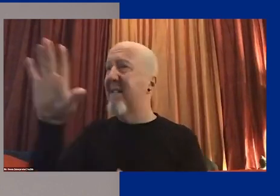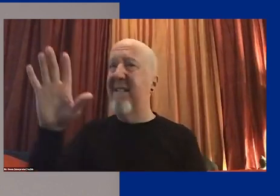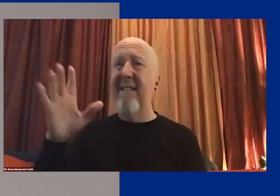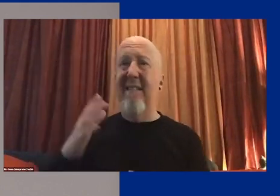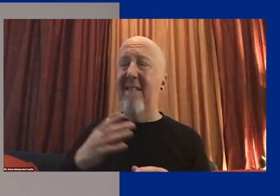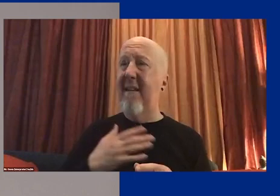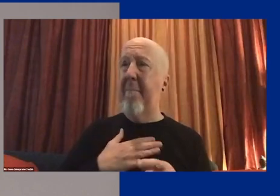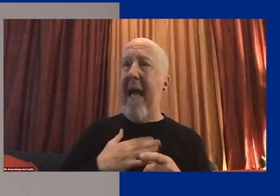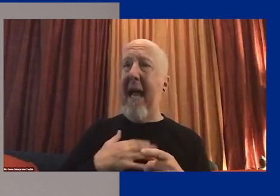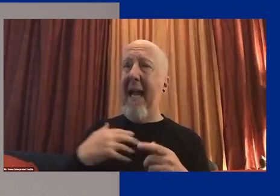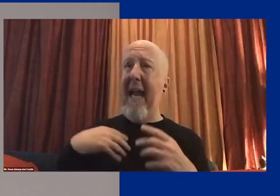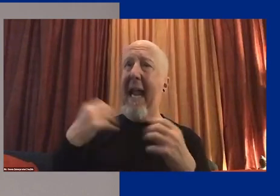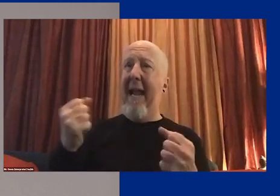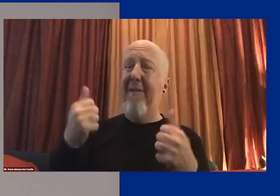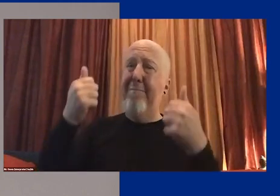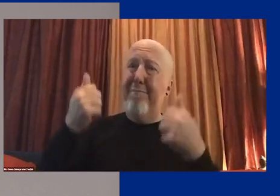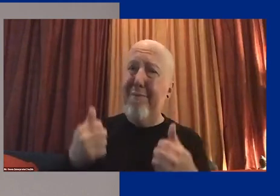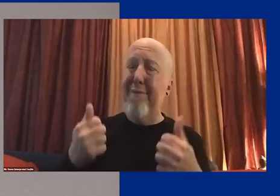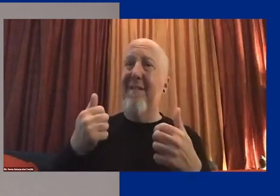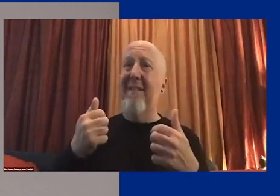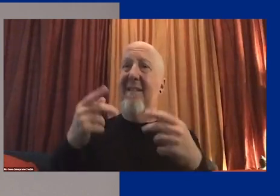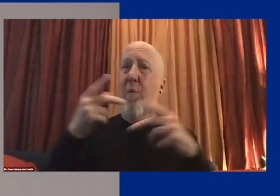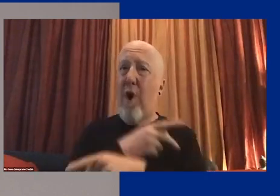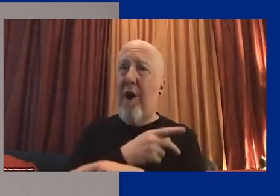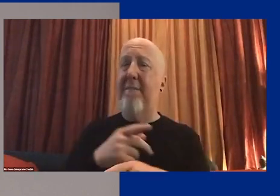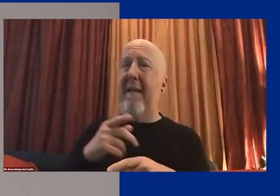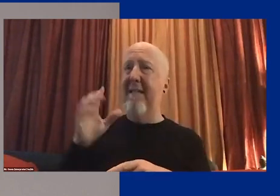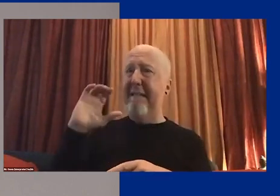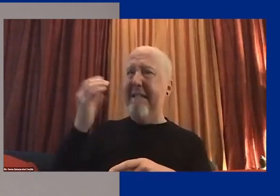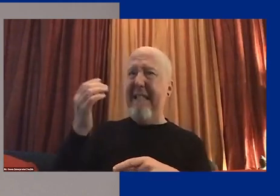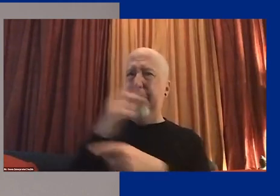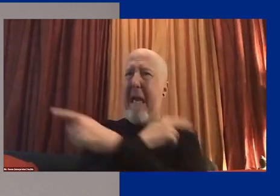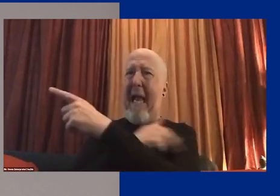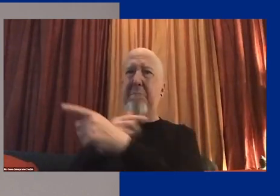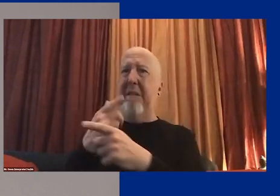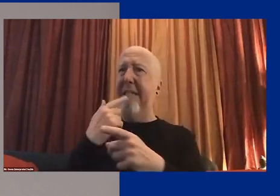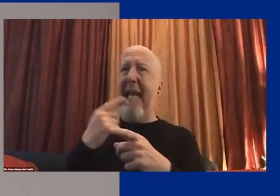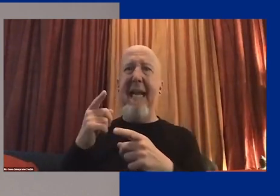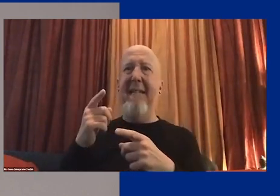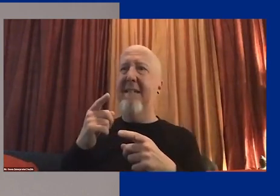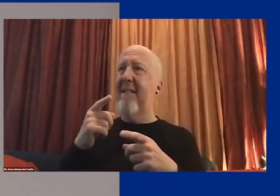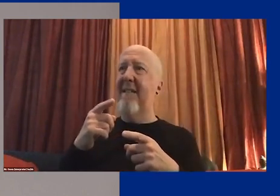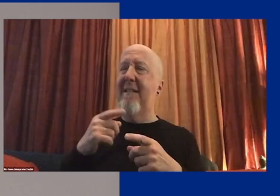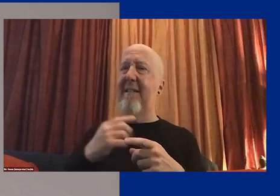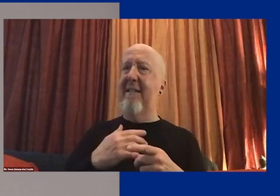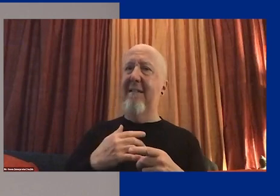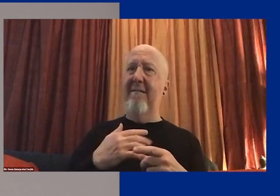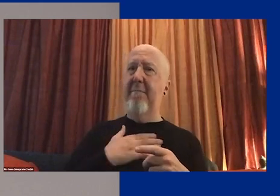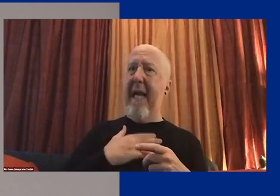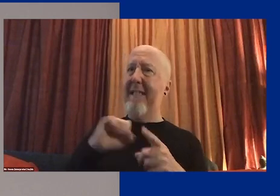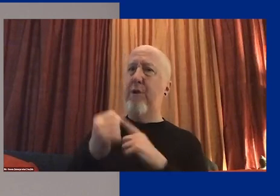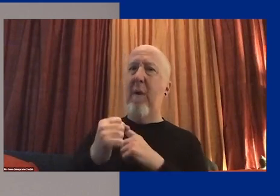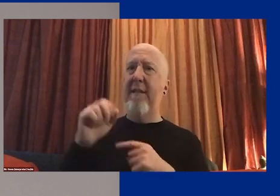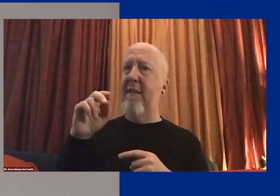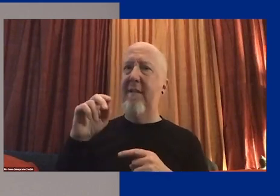is progressing, but it seems like my care team has made the decision that this falls under non-critical, and I disagree,